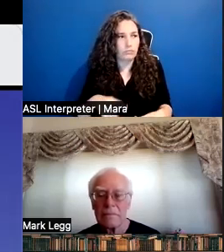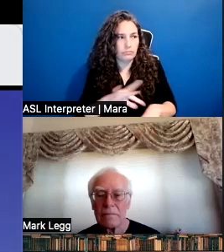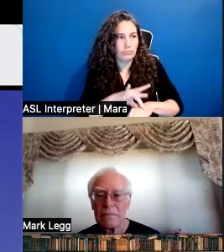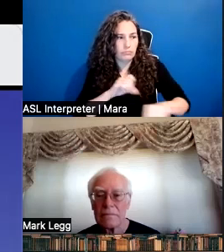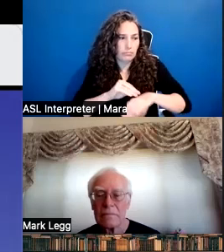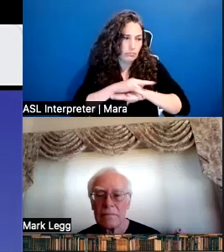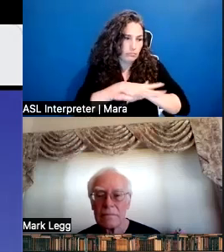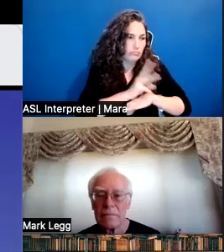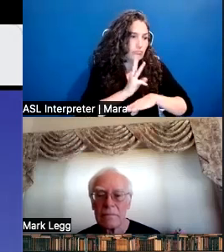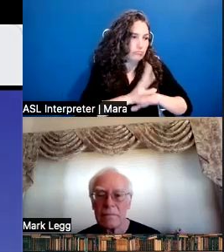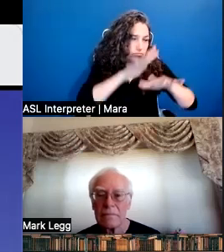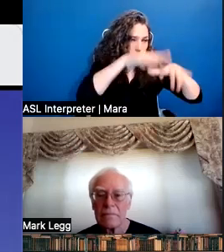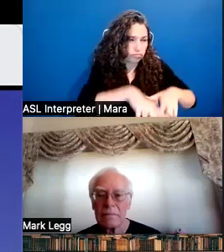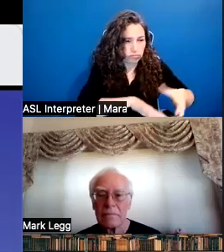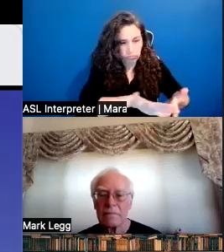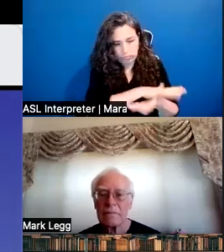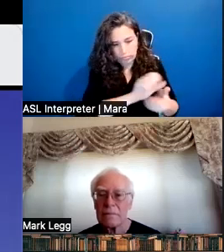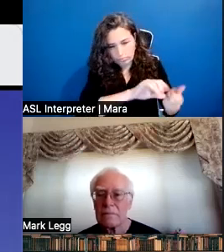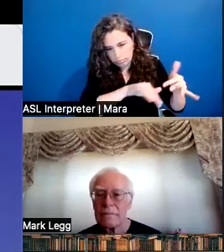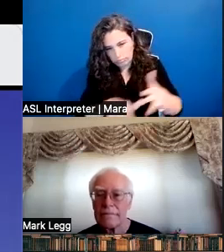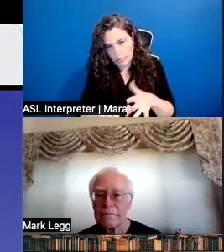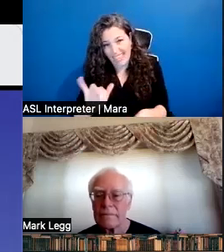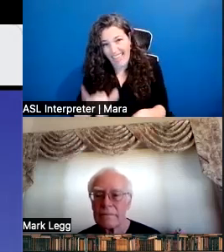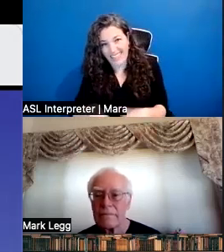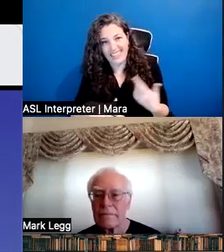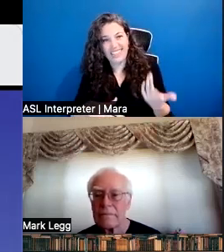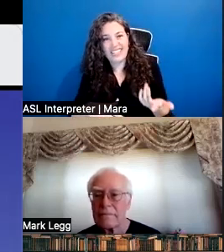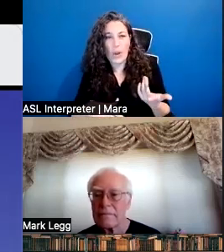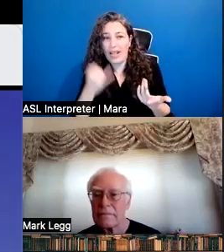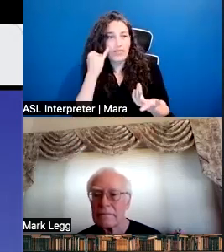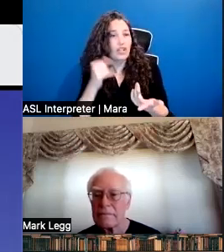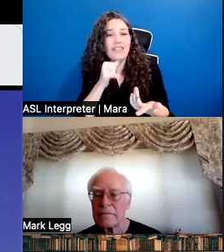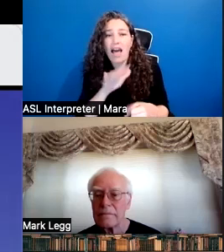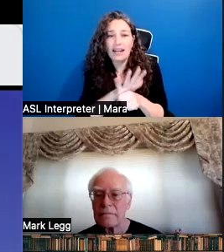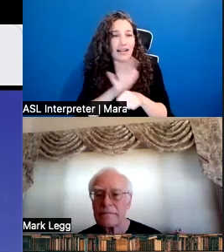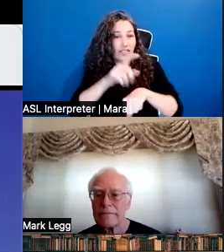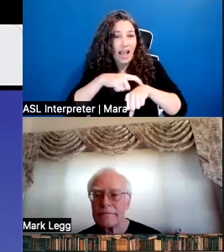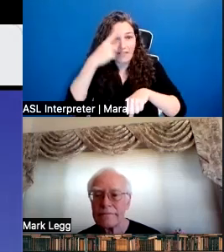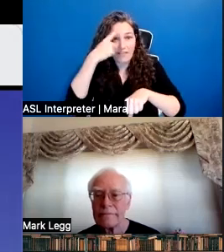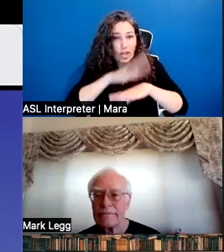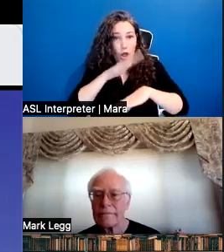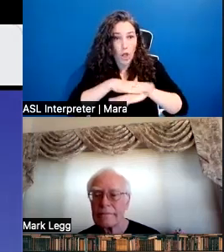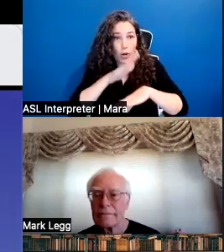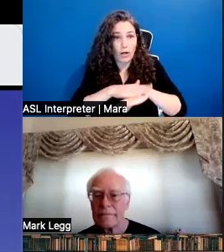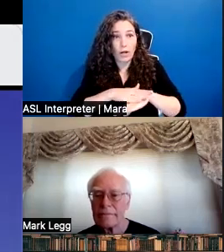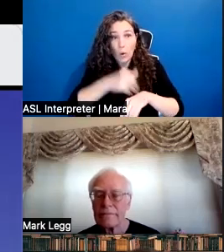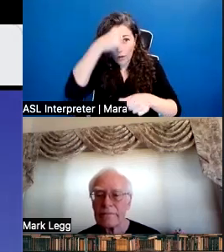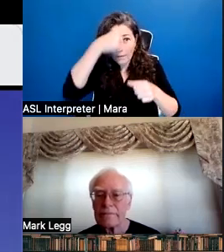to warn you to, where you receive it. So the shaking itself is your warning. You want